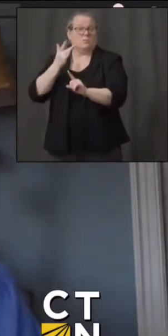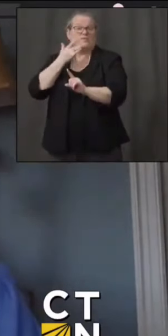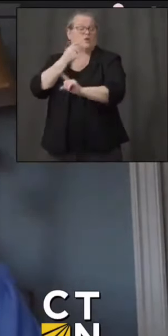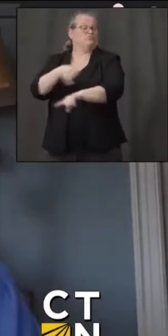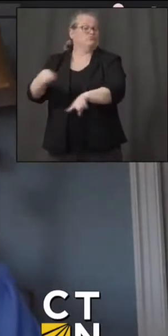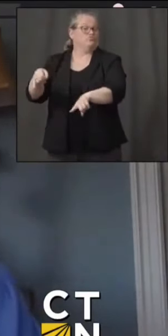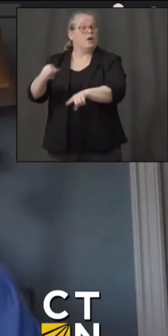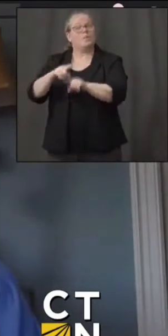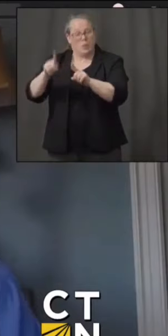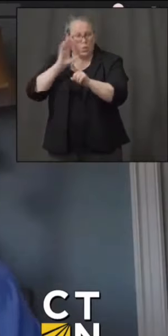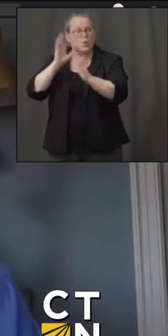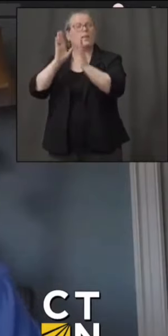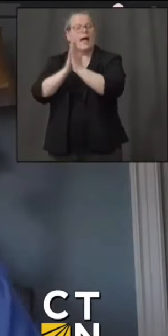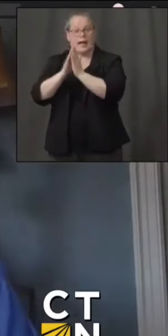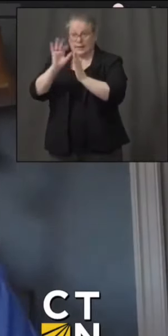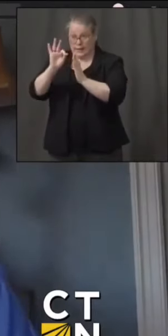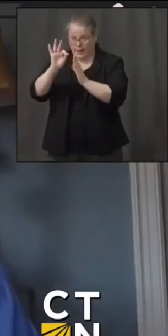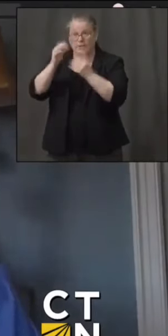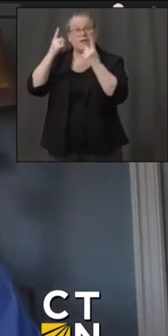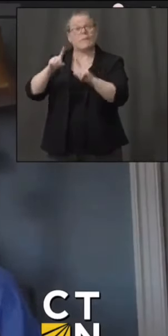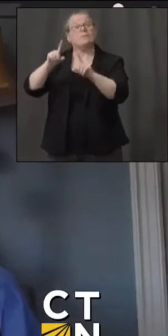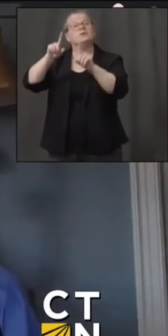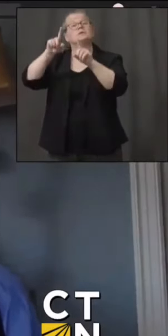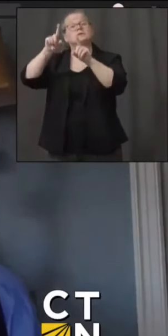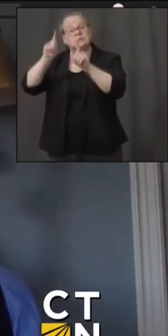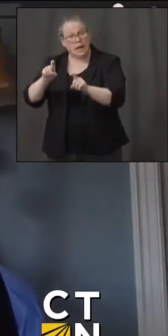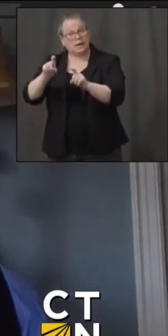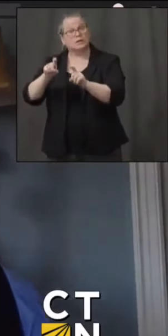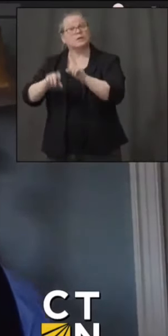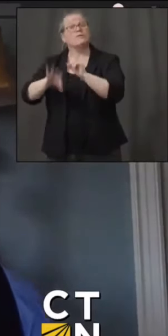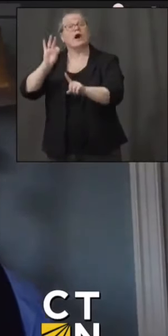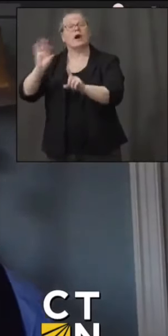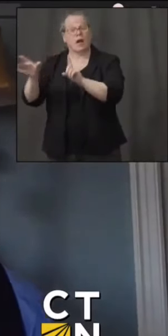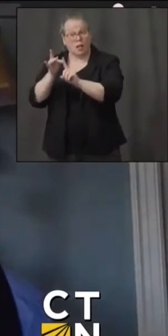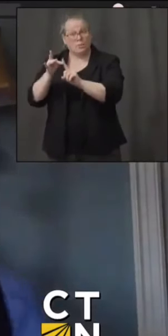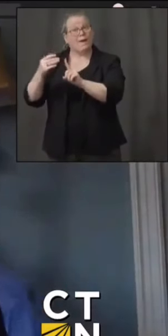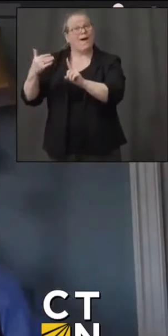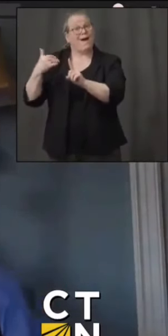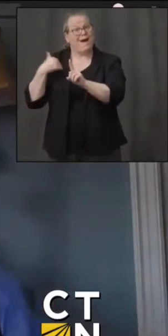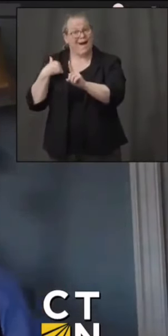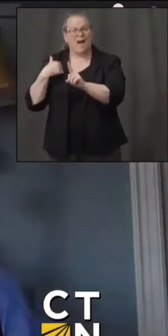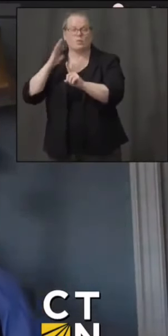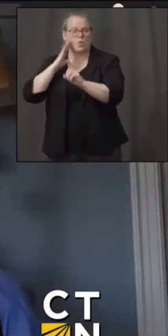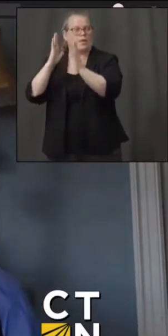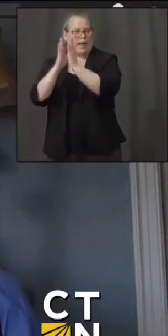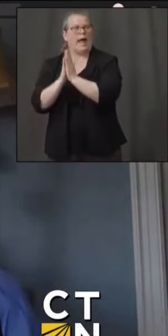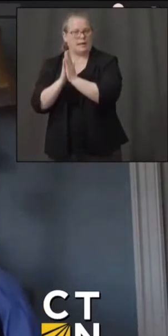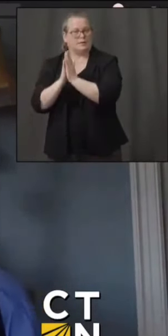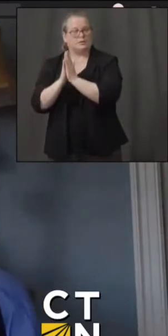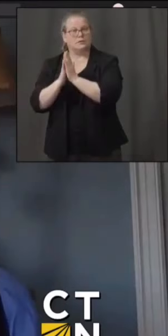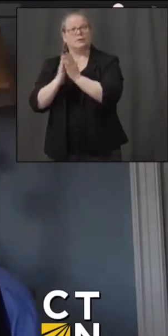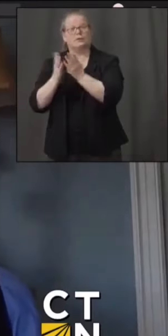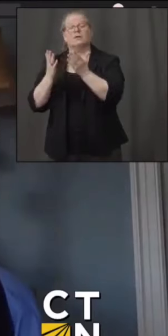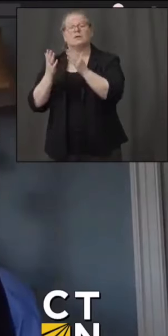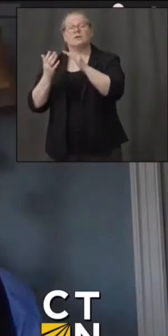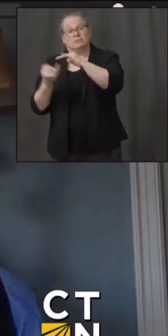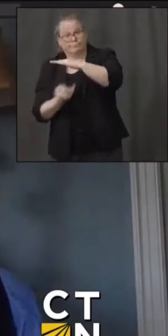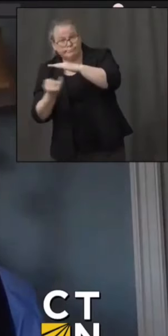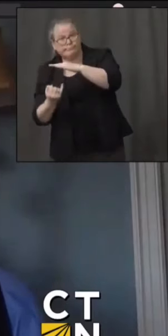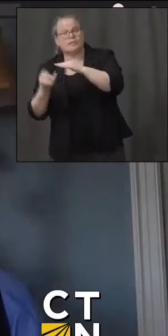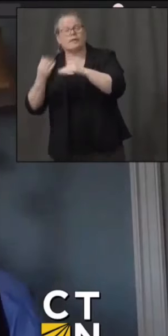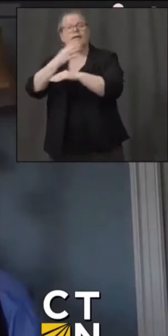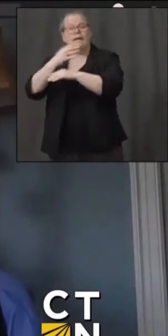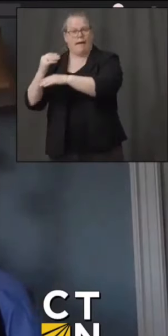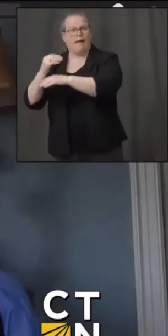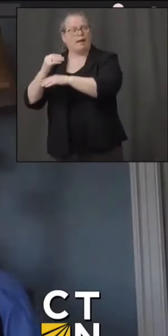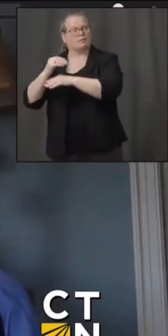the contact tracing process, and to self-isolate or stay at home in self-quarantine.